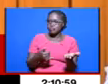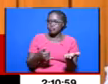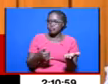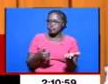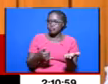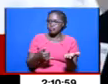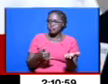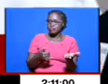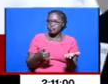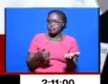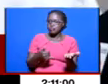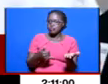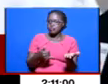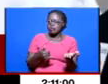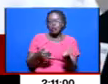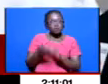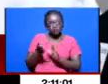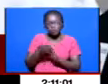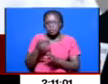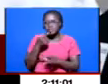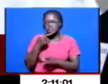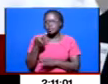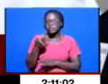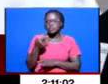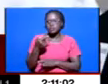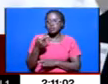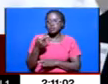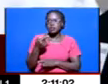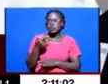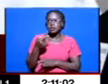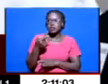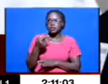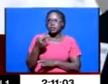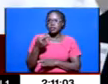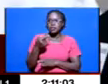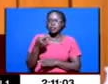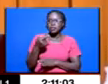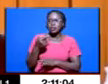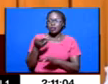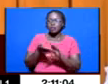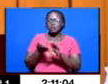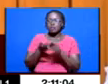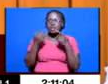I should refer to it very quickly. We further find and declare that